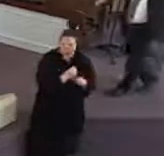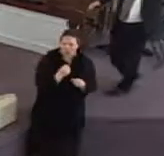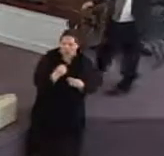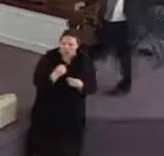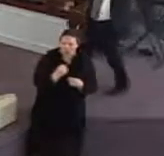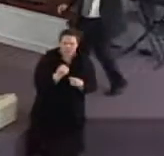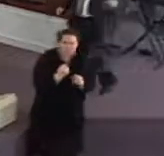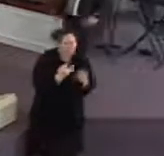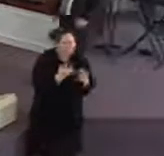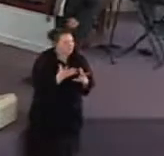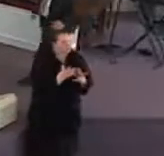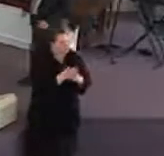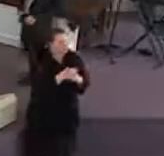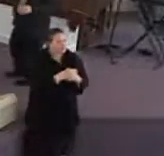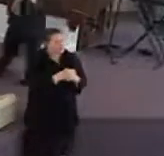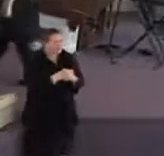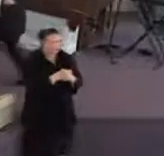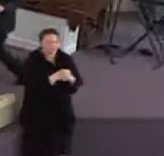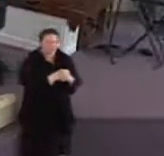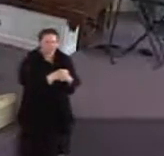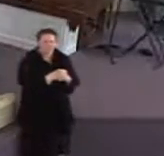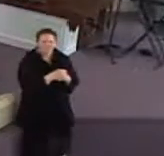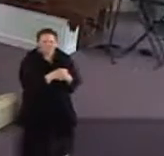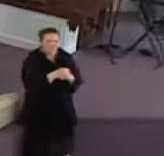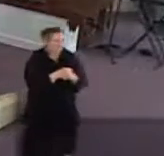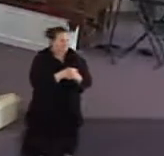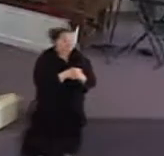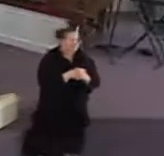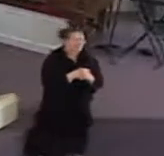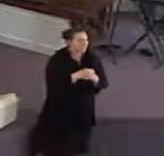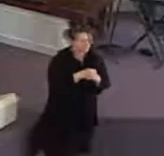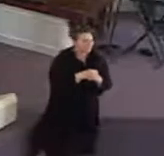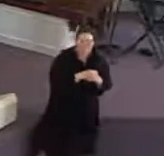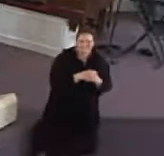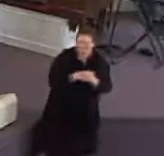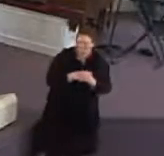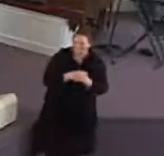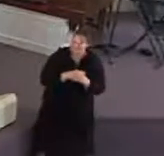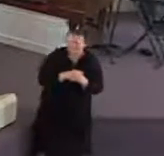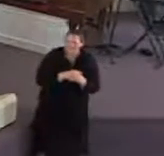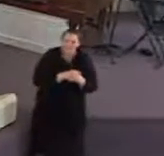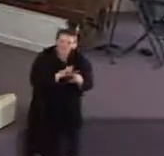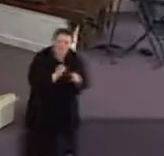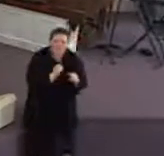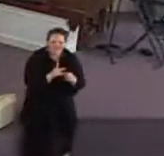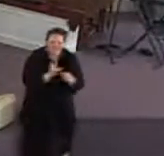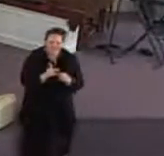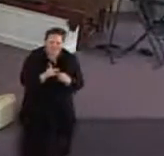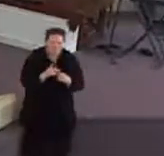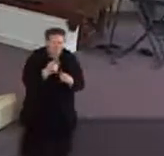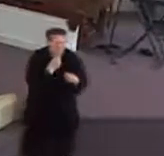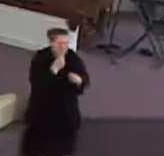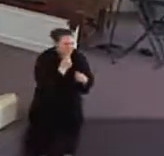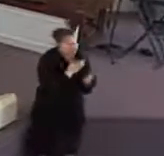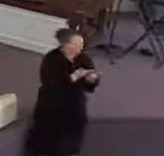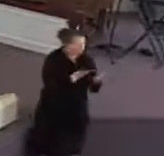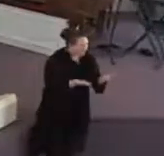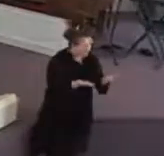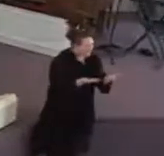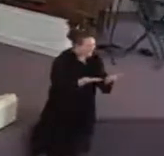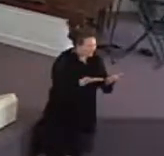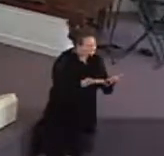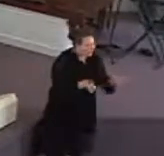We got 2, 3 here in the house today. Well, yeah, there you go. There you go. Let me say something about this today. There's going to come